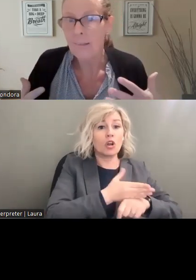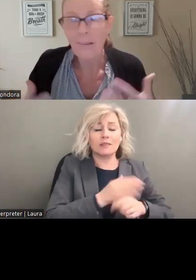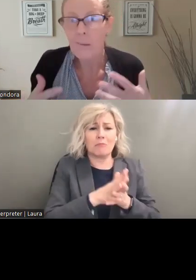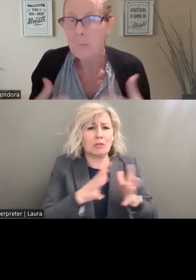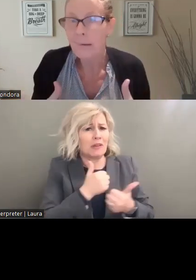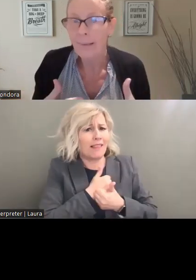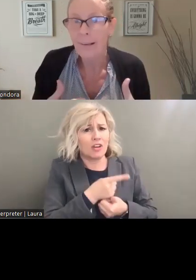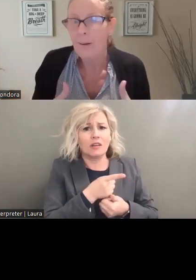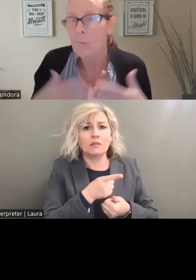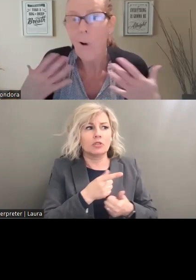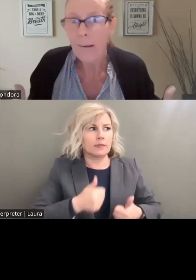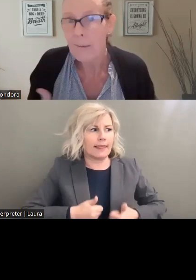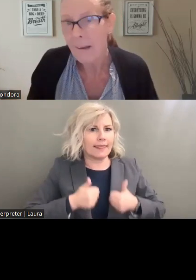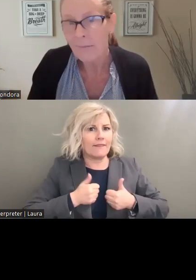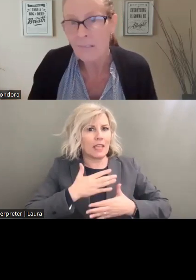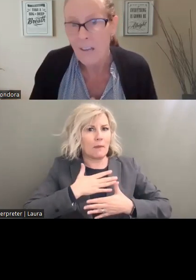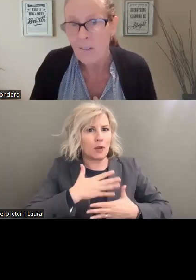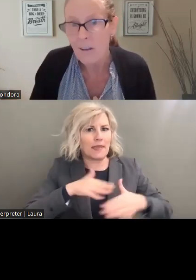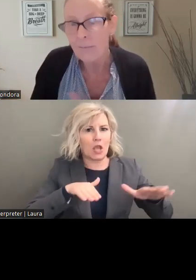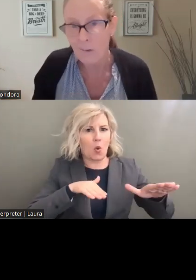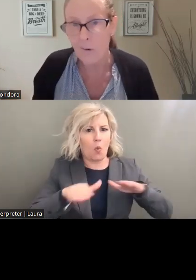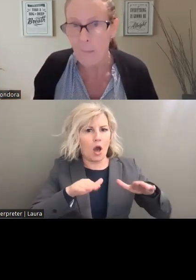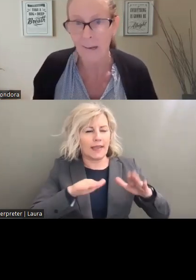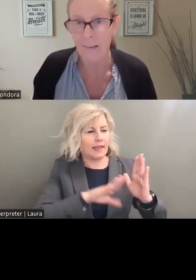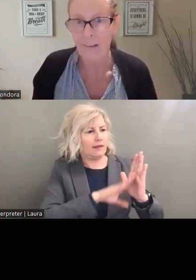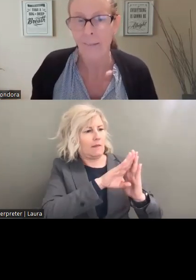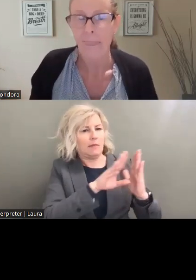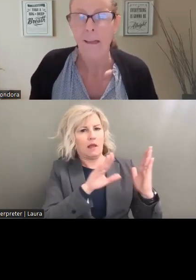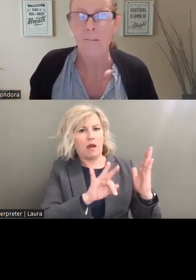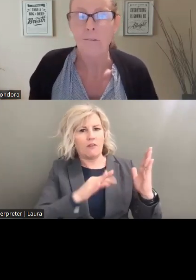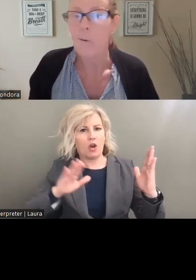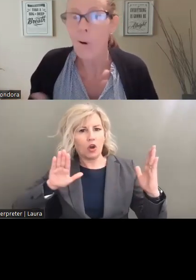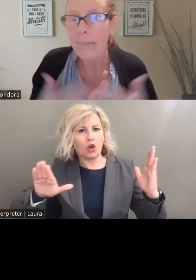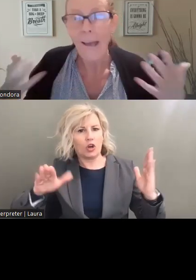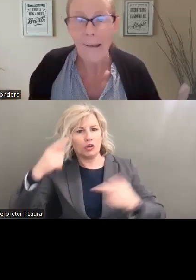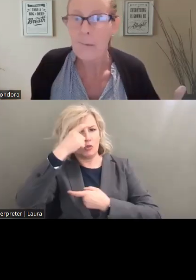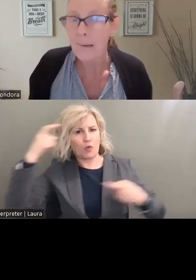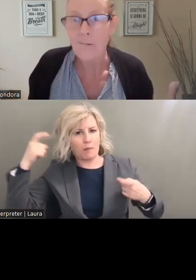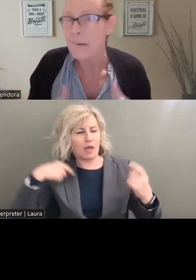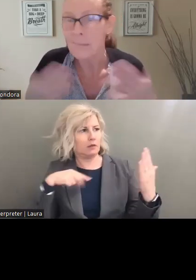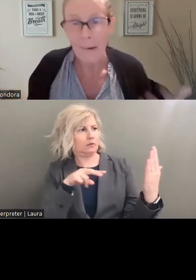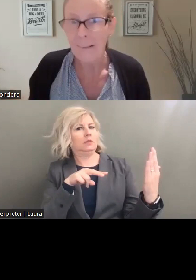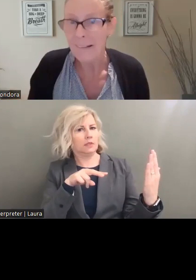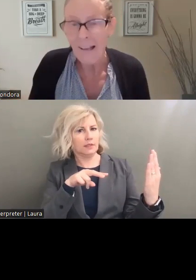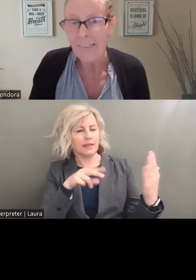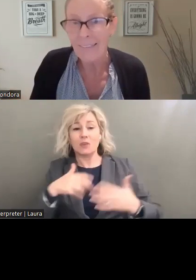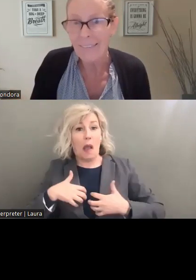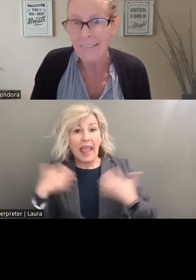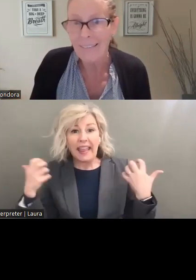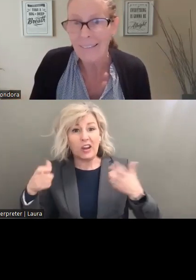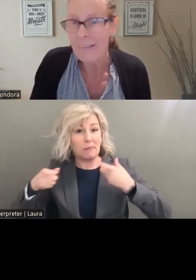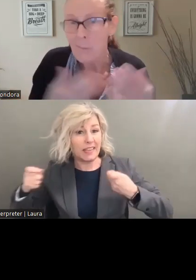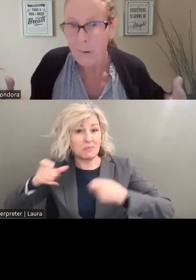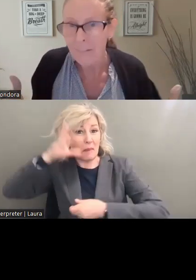was a living, breathing, walking manifestation of her trauma. And so all the anger management and parenting